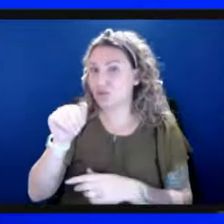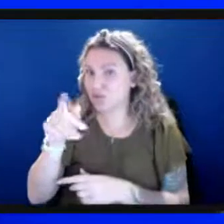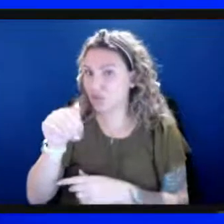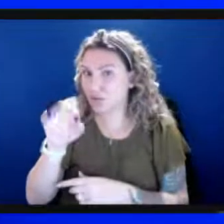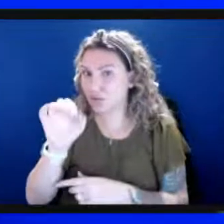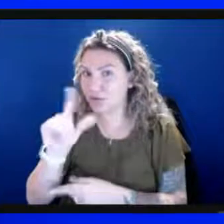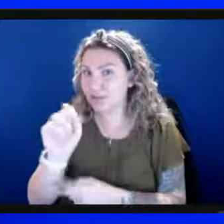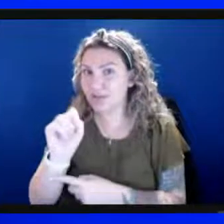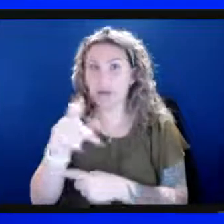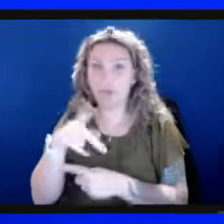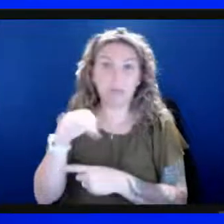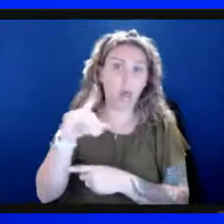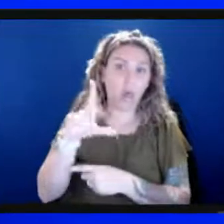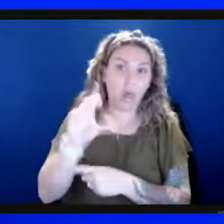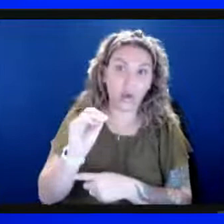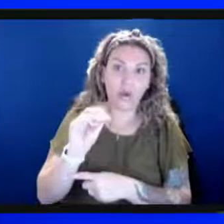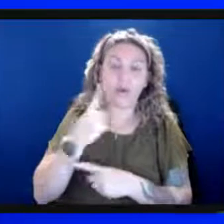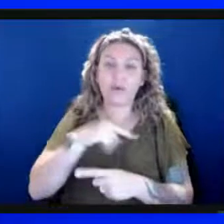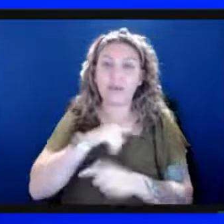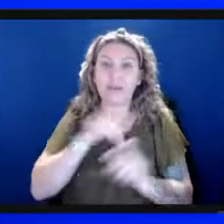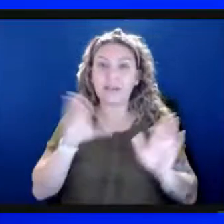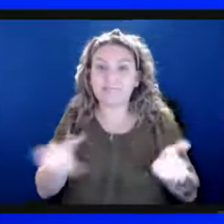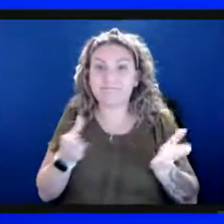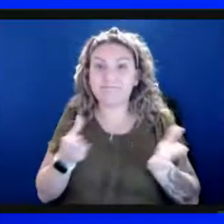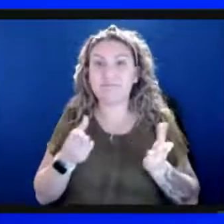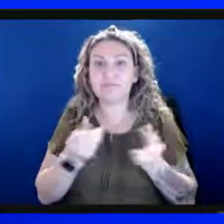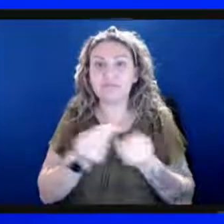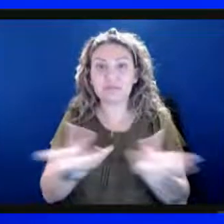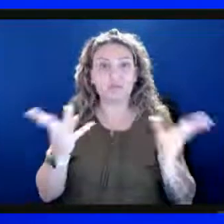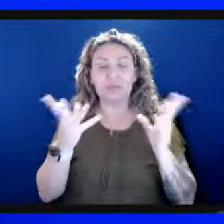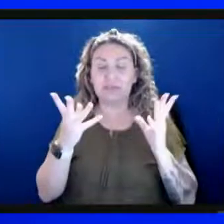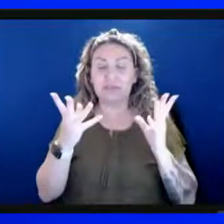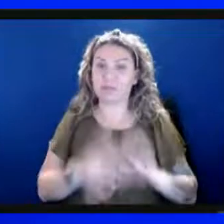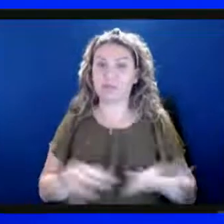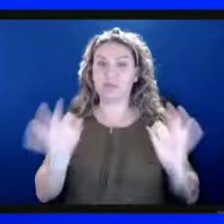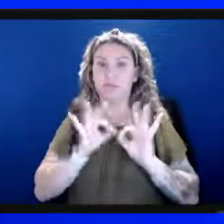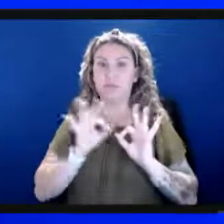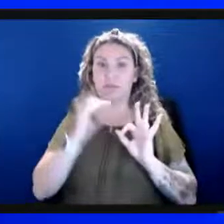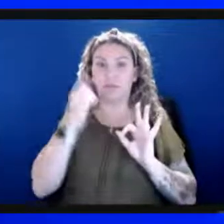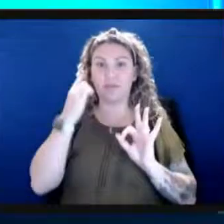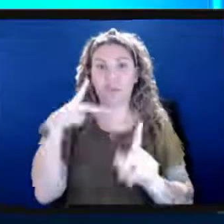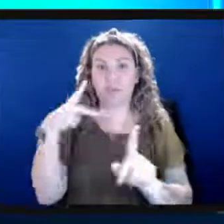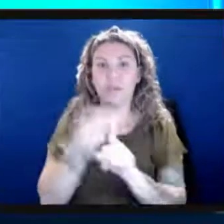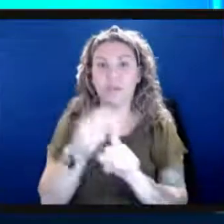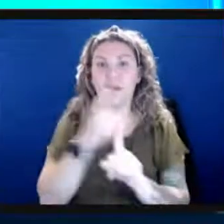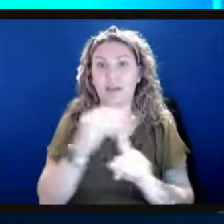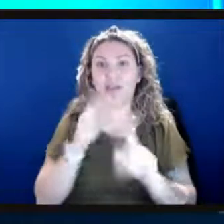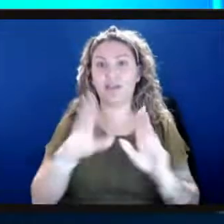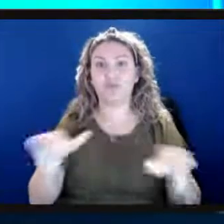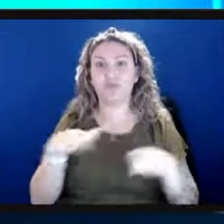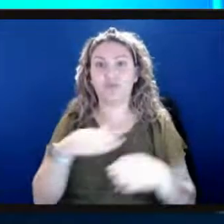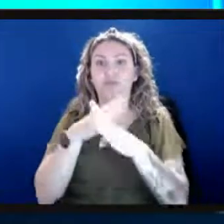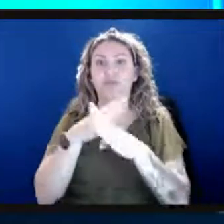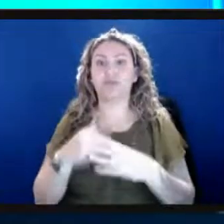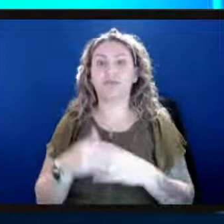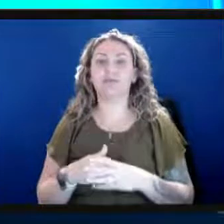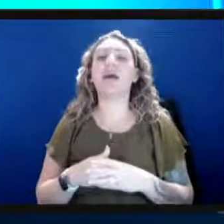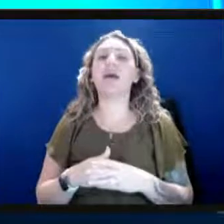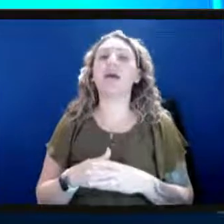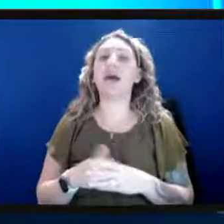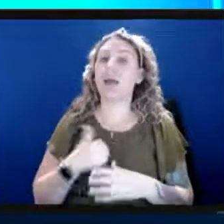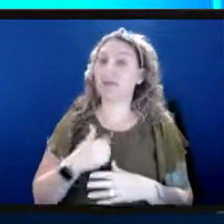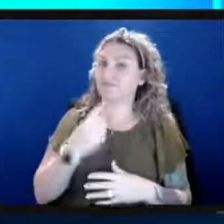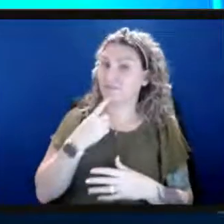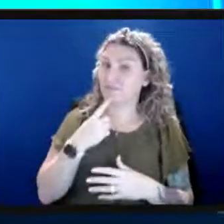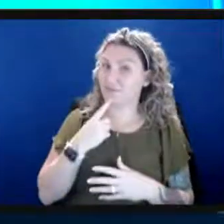to continue to endorse and spread that message of uptake of the vaccine, getting these children protected. Well, I've said this before, I always do what